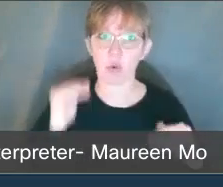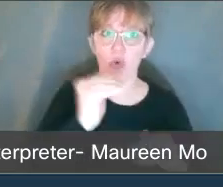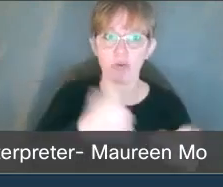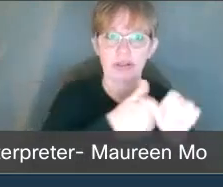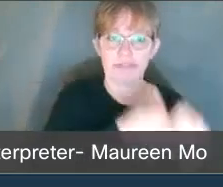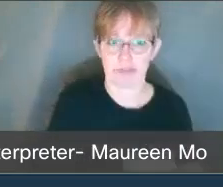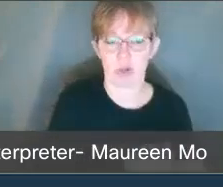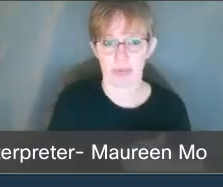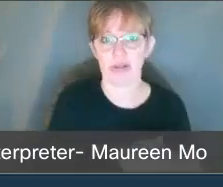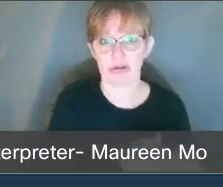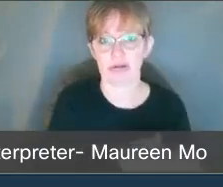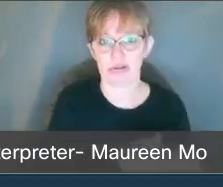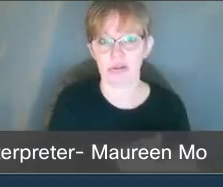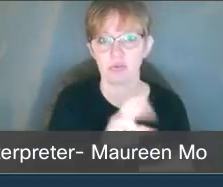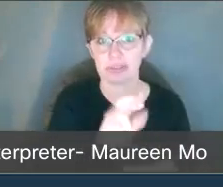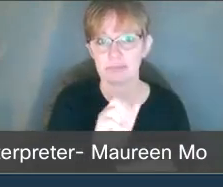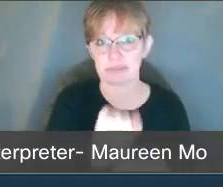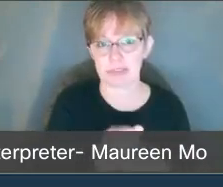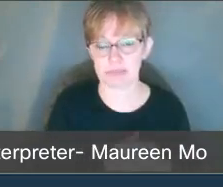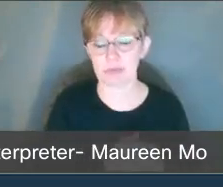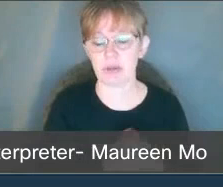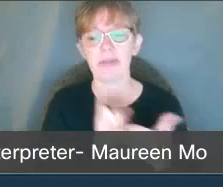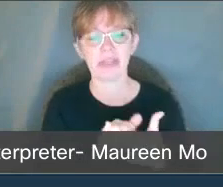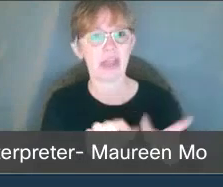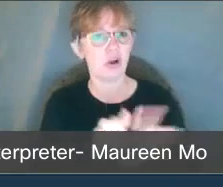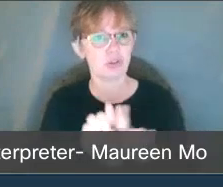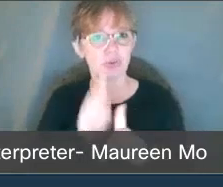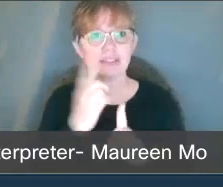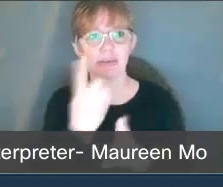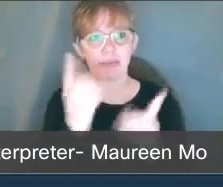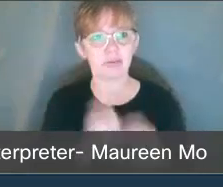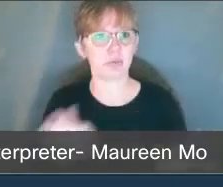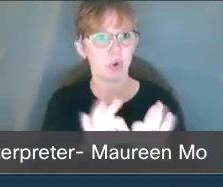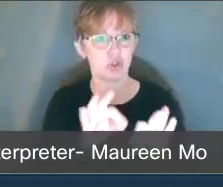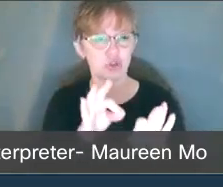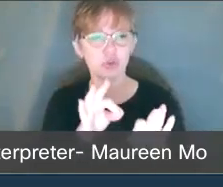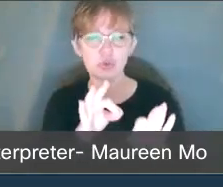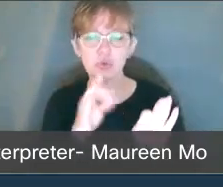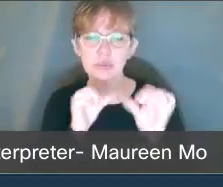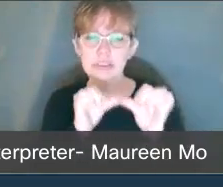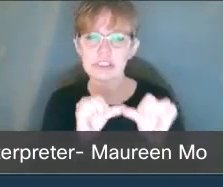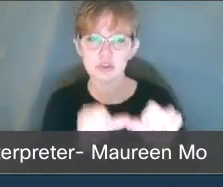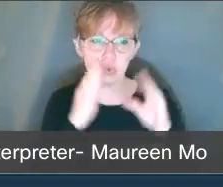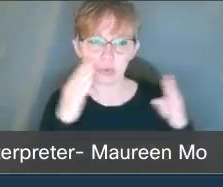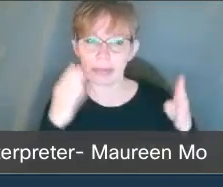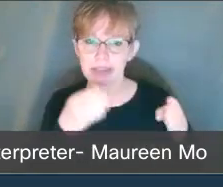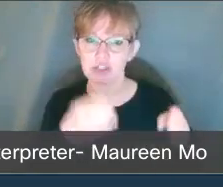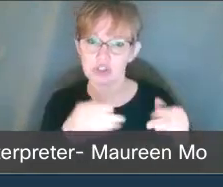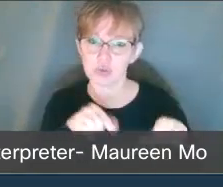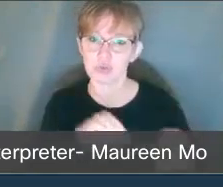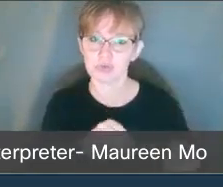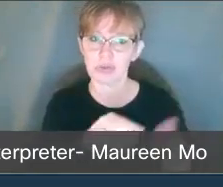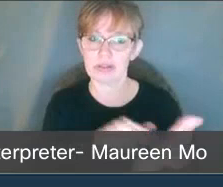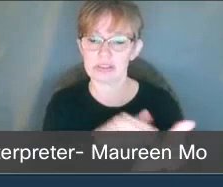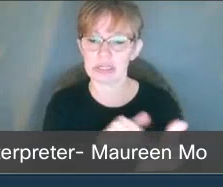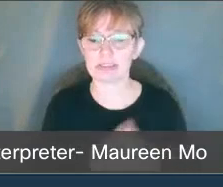area to stay attuned to and to keep studying. Thank you. The next question